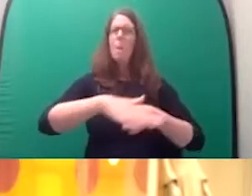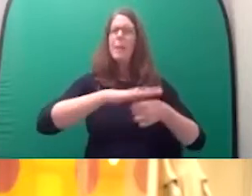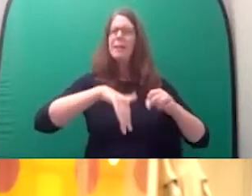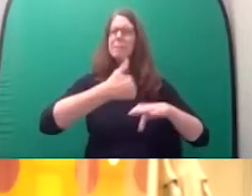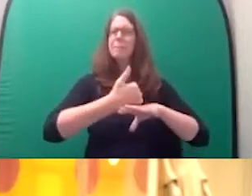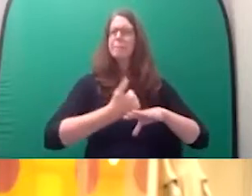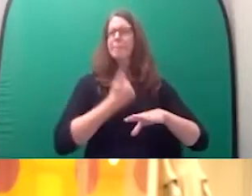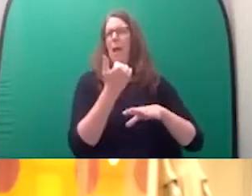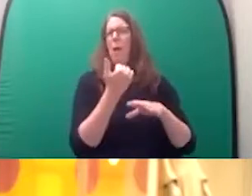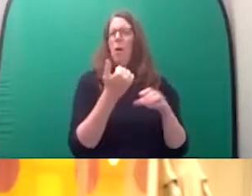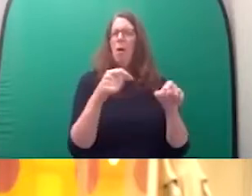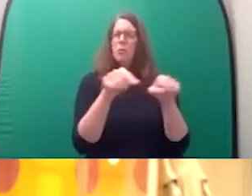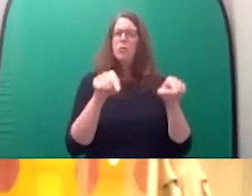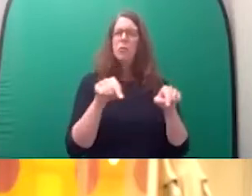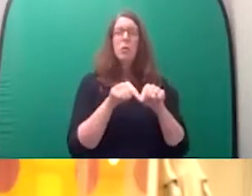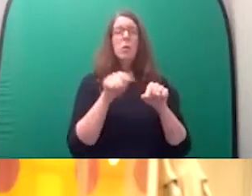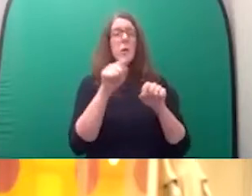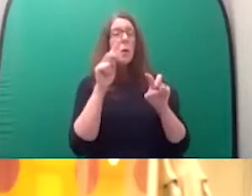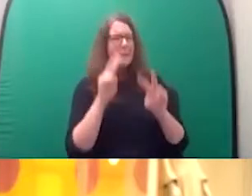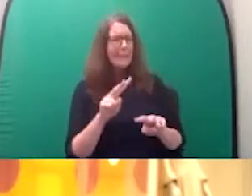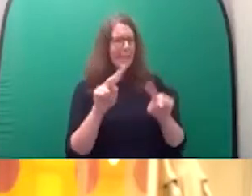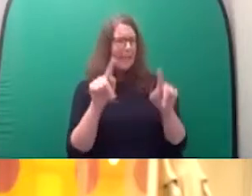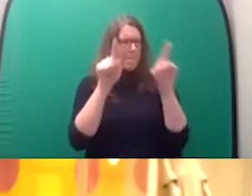So here we just see a picture of it's a great